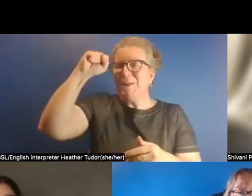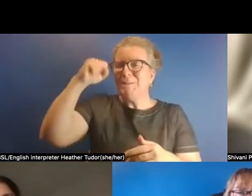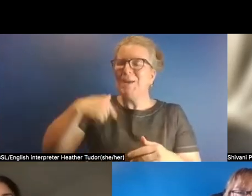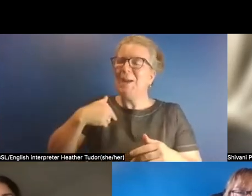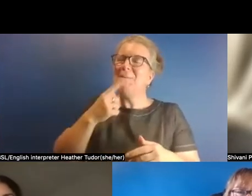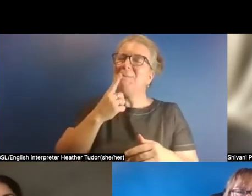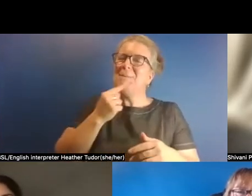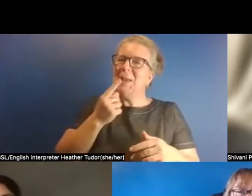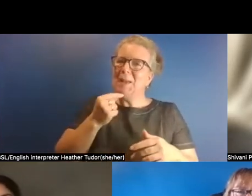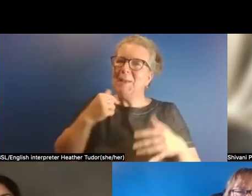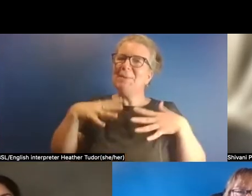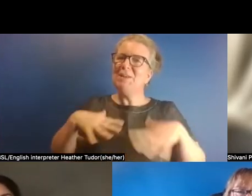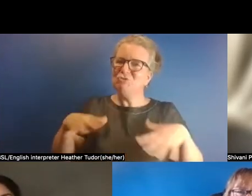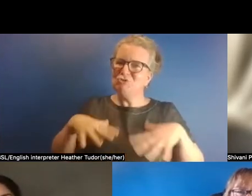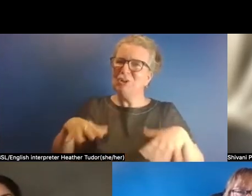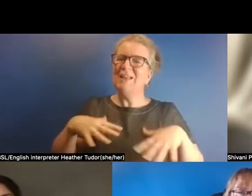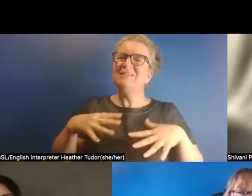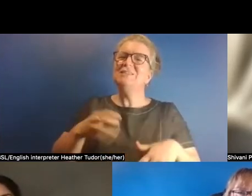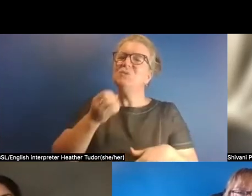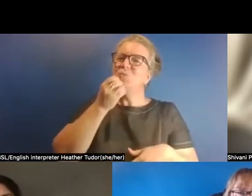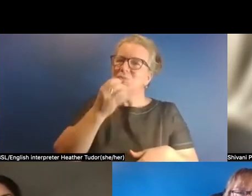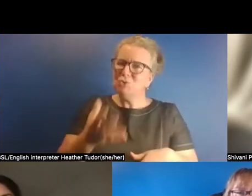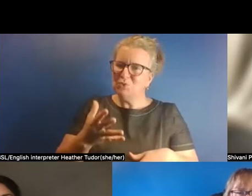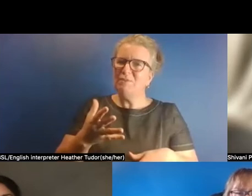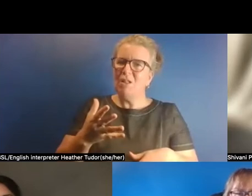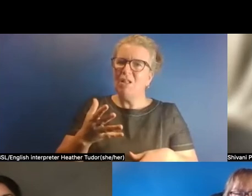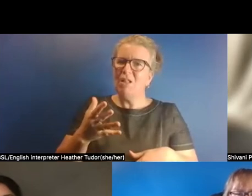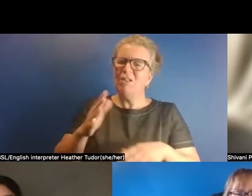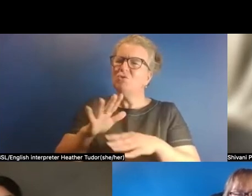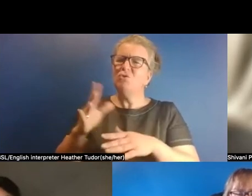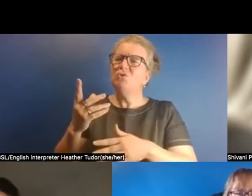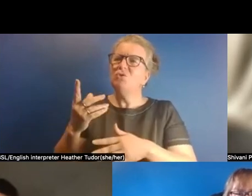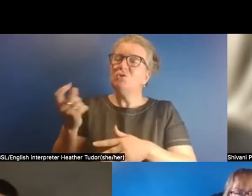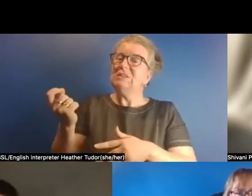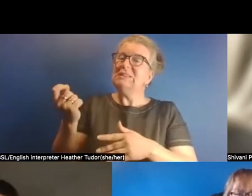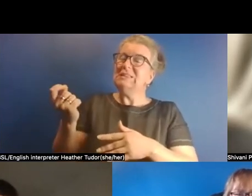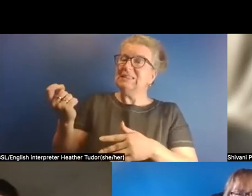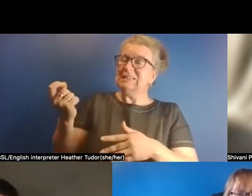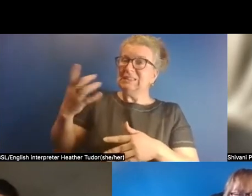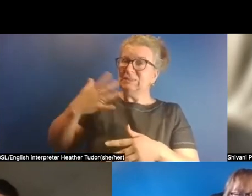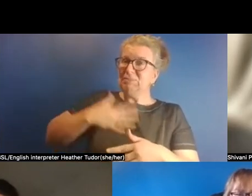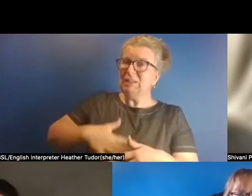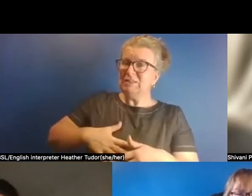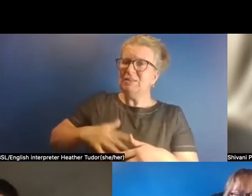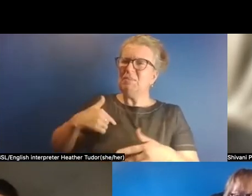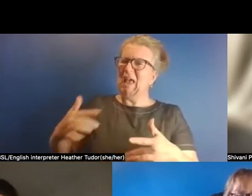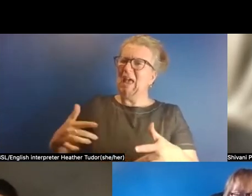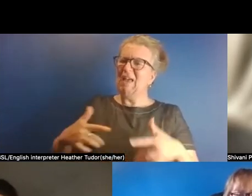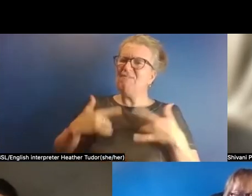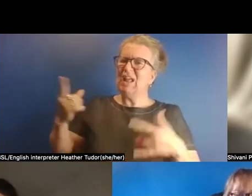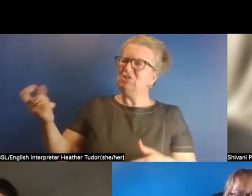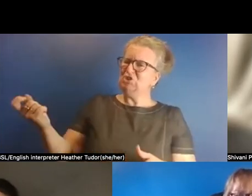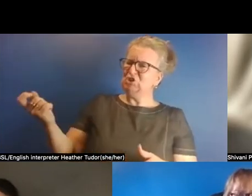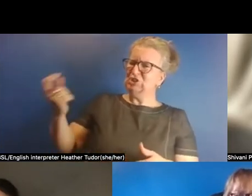beautiful, and it wasn't just the spitting on that dress, it was like spitting on my body and my